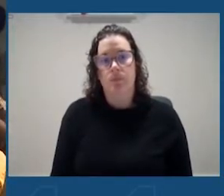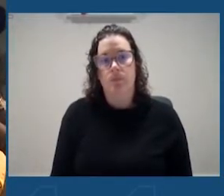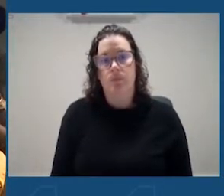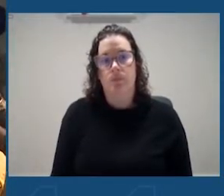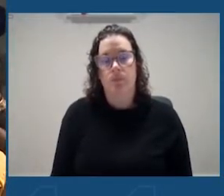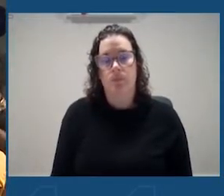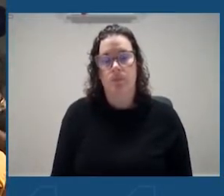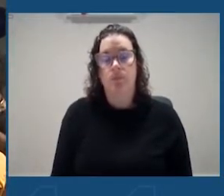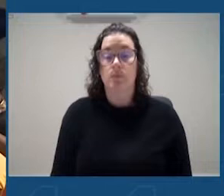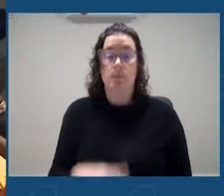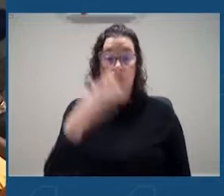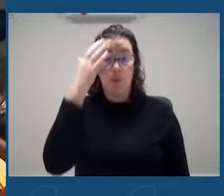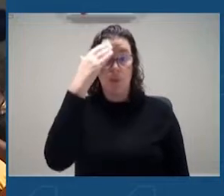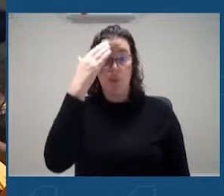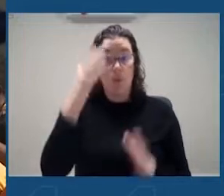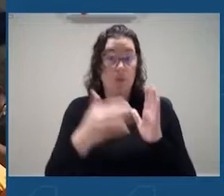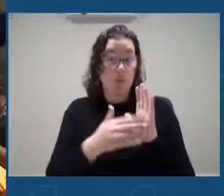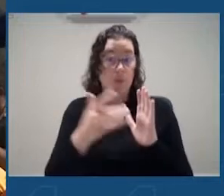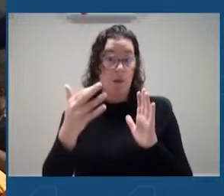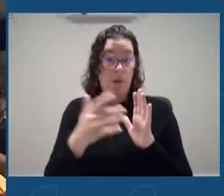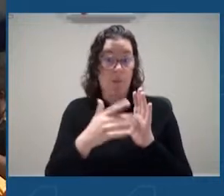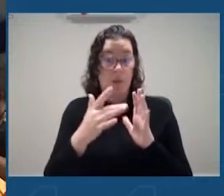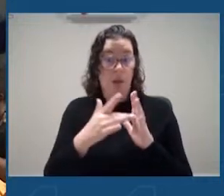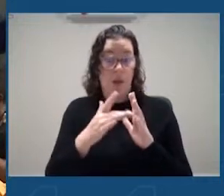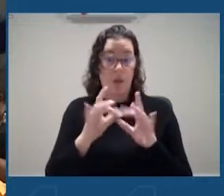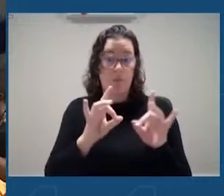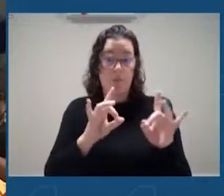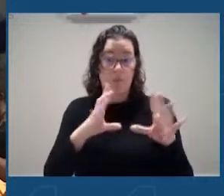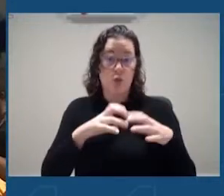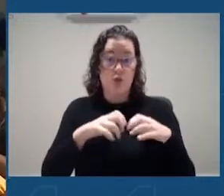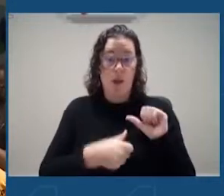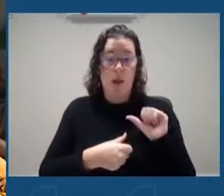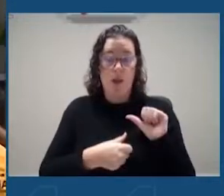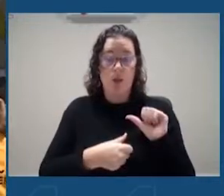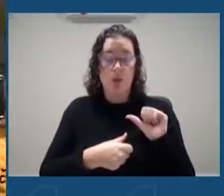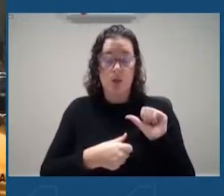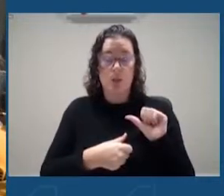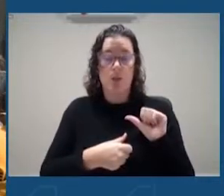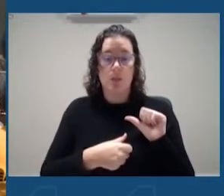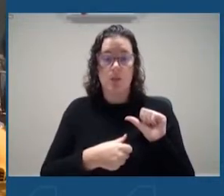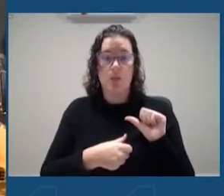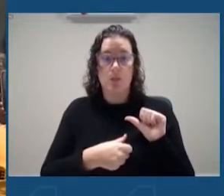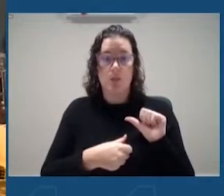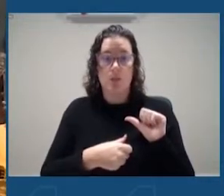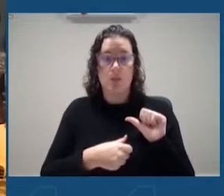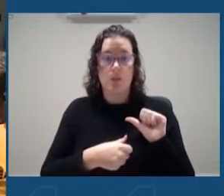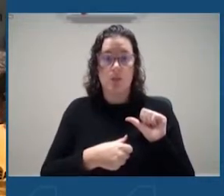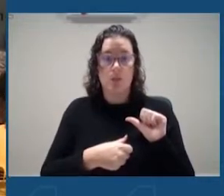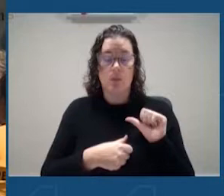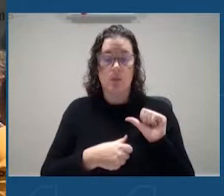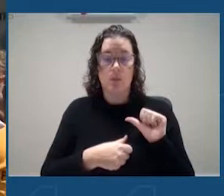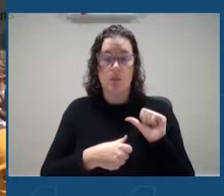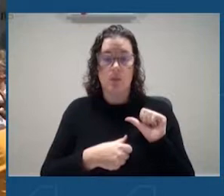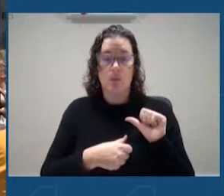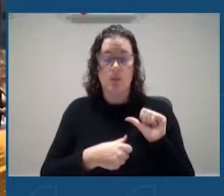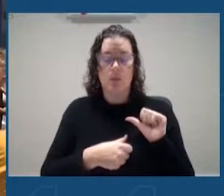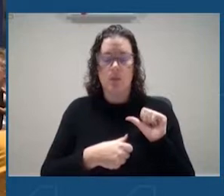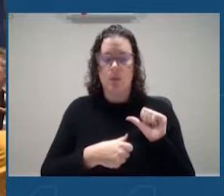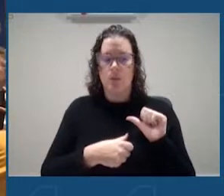You know, sometimes tragedy takes us to a place beyond where our